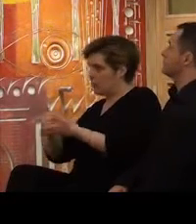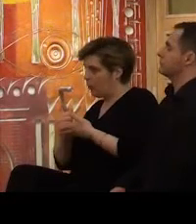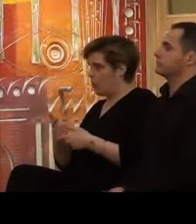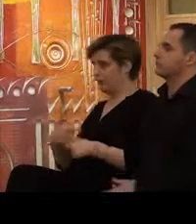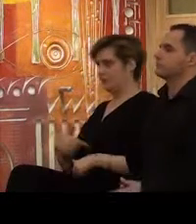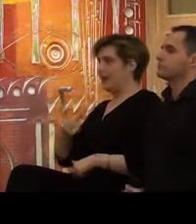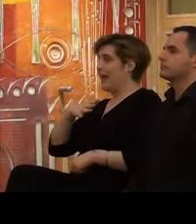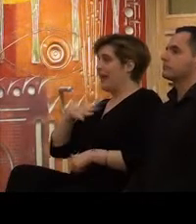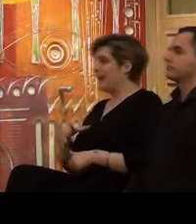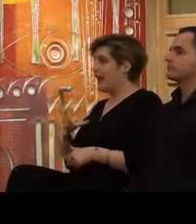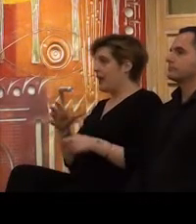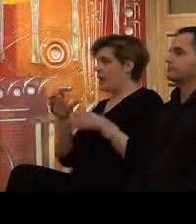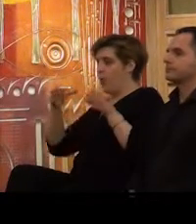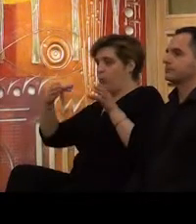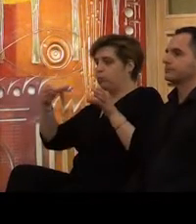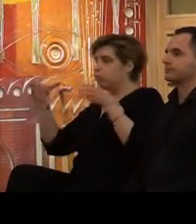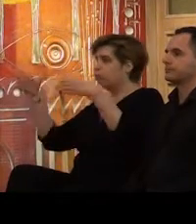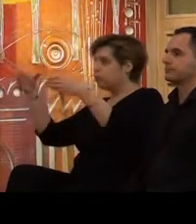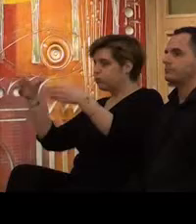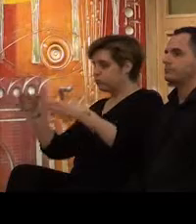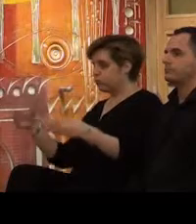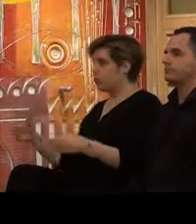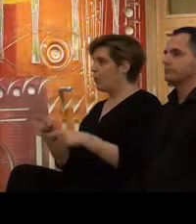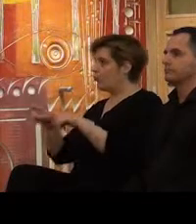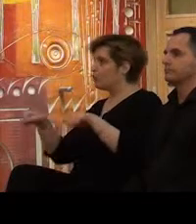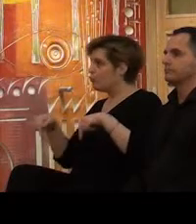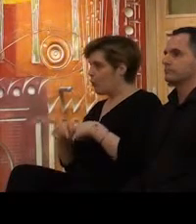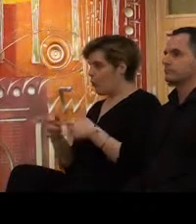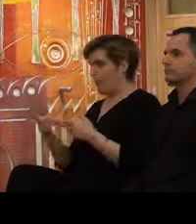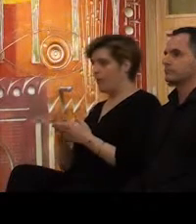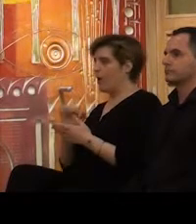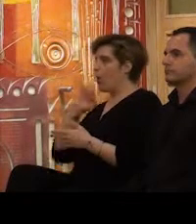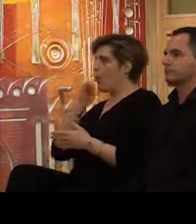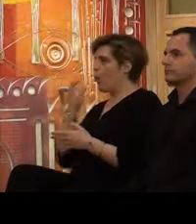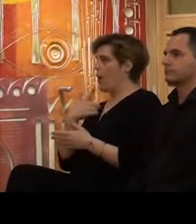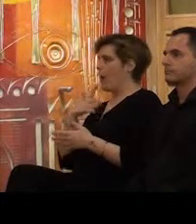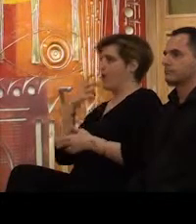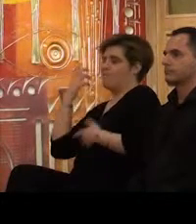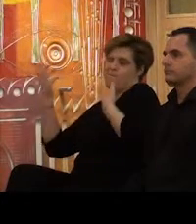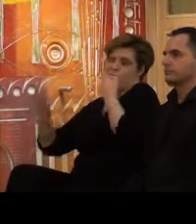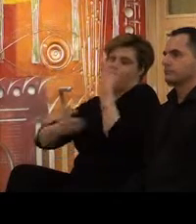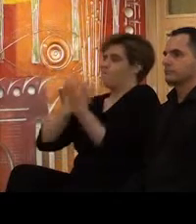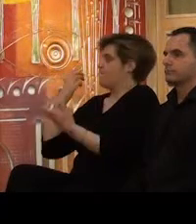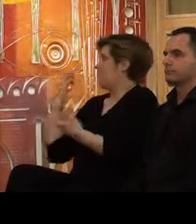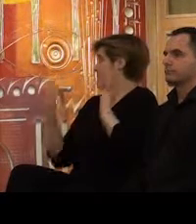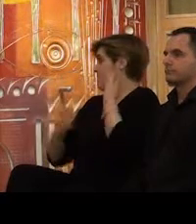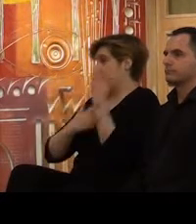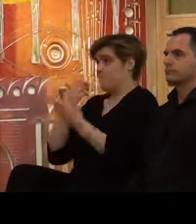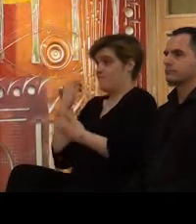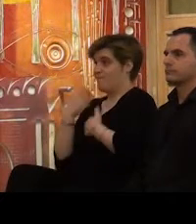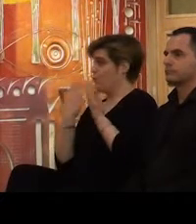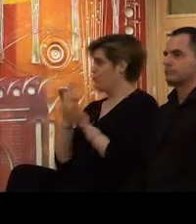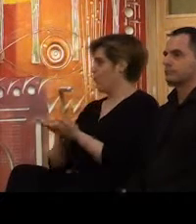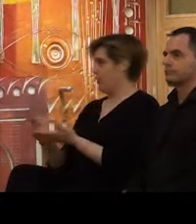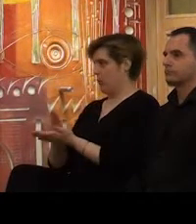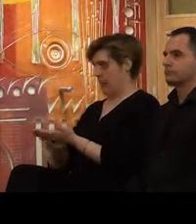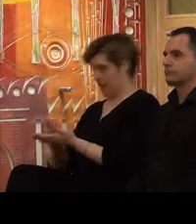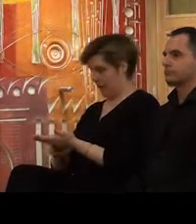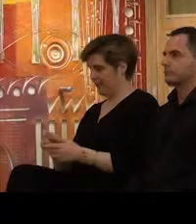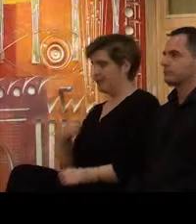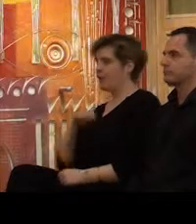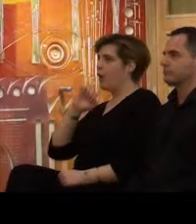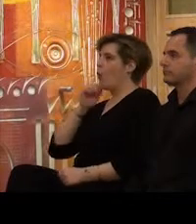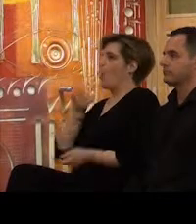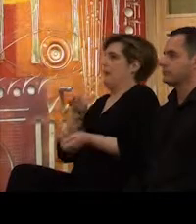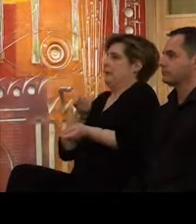had a complete tantrum and started to hurt herself and everybody else around her. That it was going to be very difficult for us to manage her behaviour,